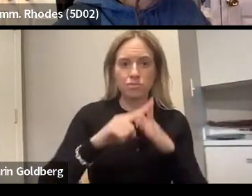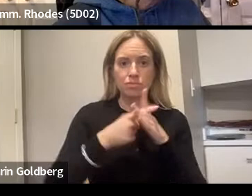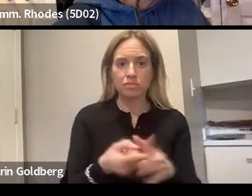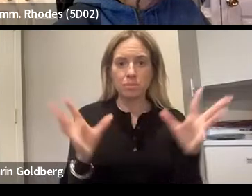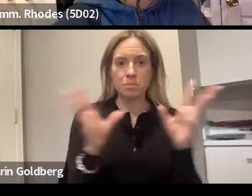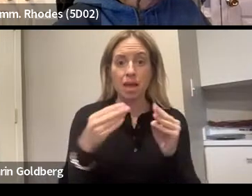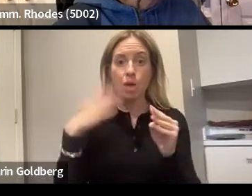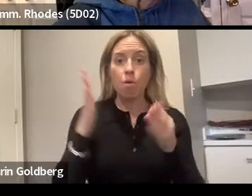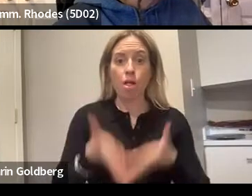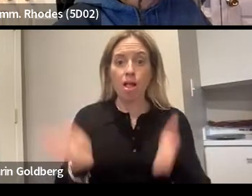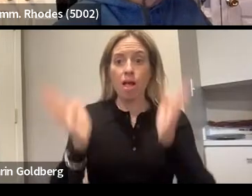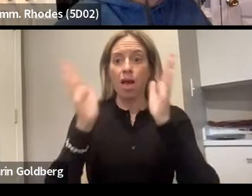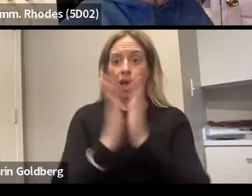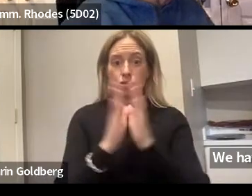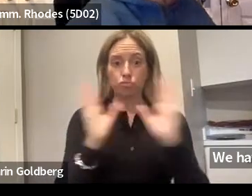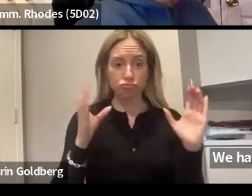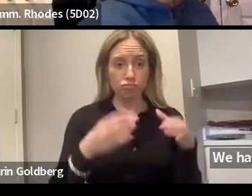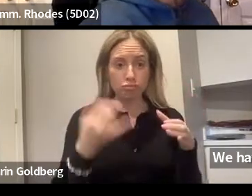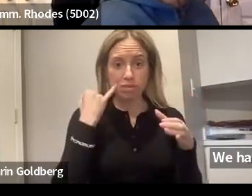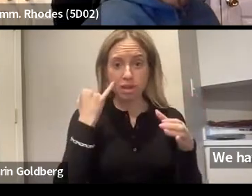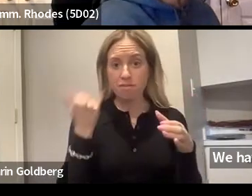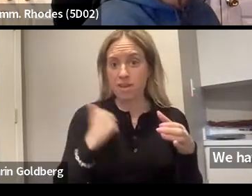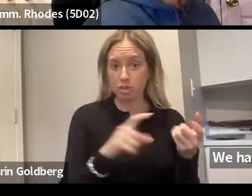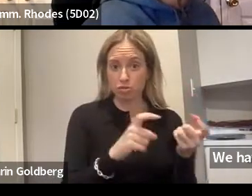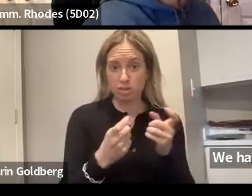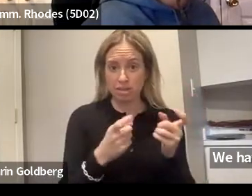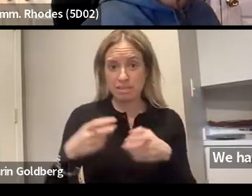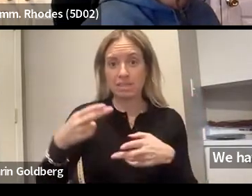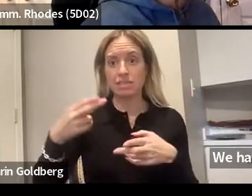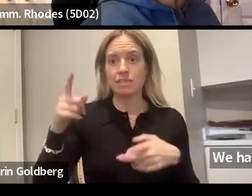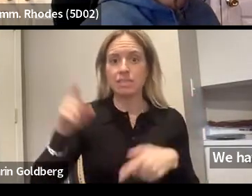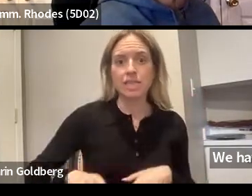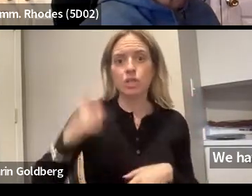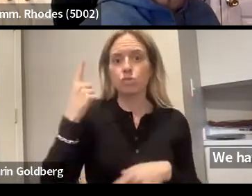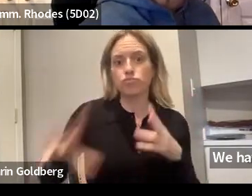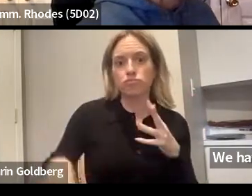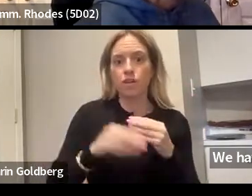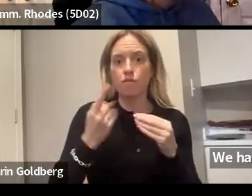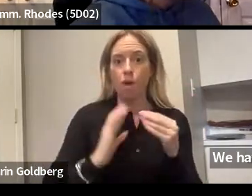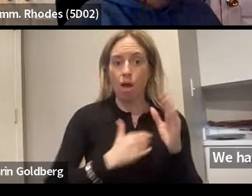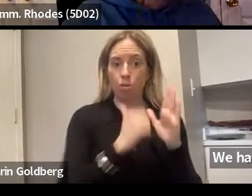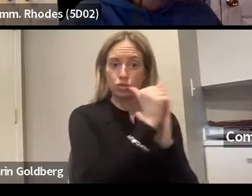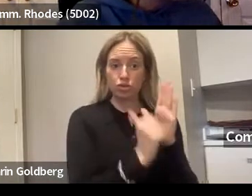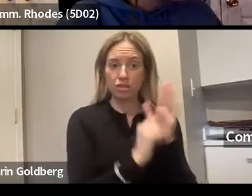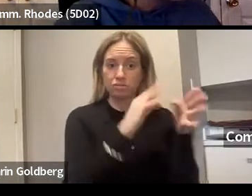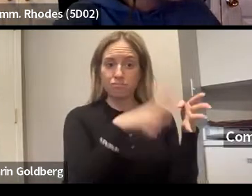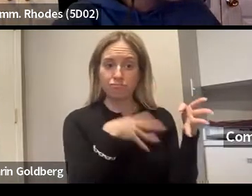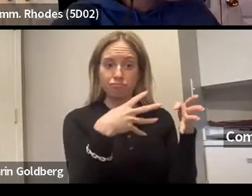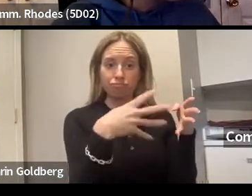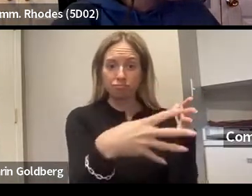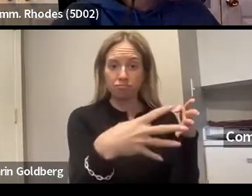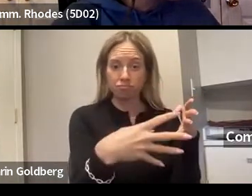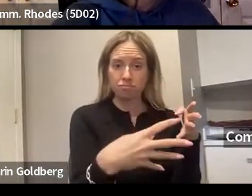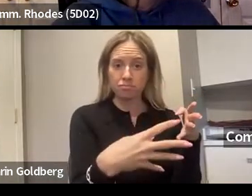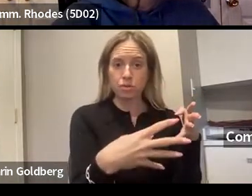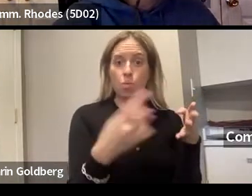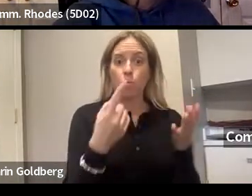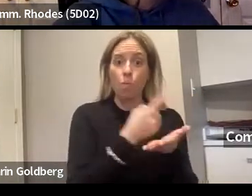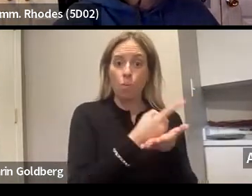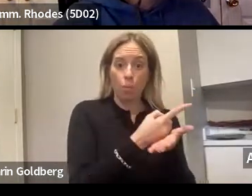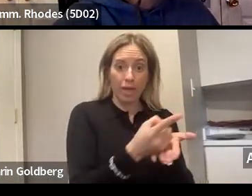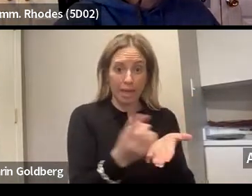the commission if there's any changes needed to tonight's public meeting agenda, as been noticed to the public 1 week in